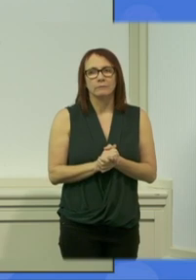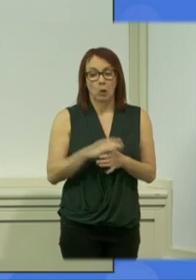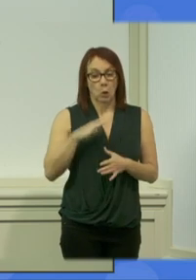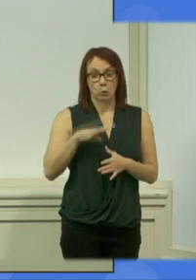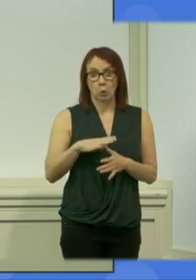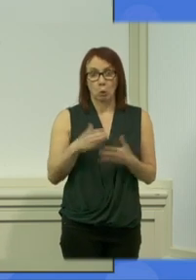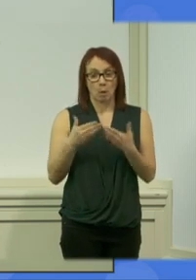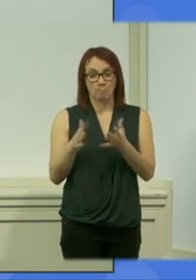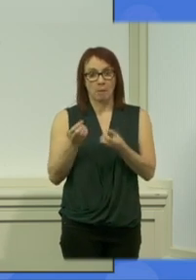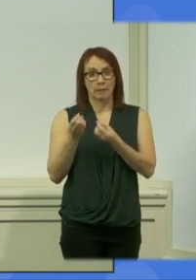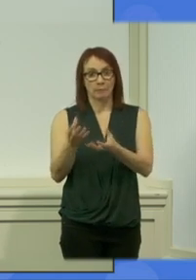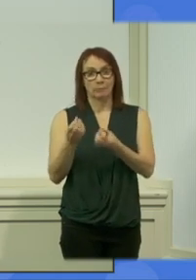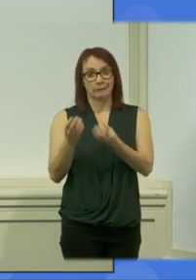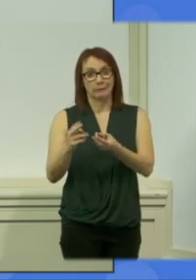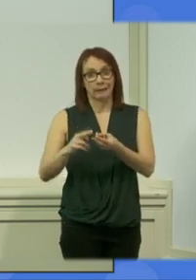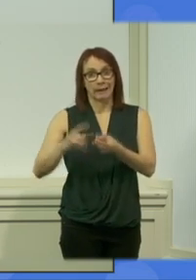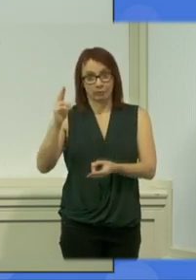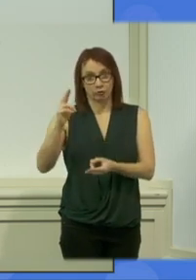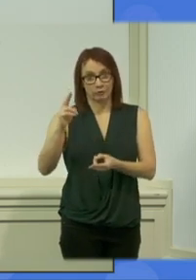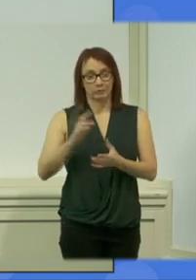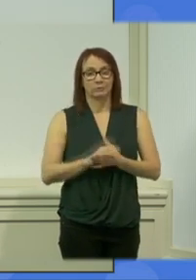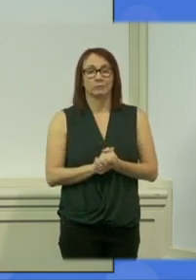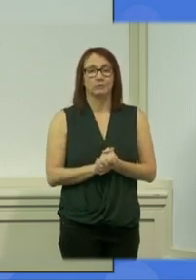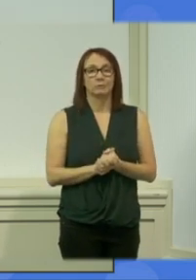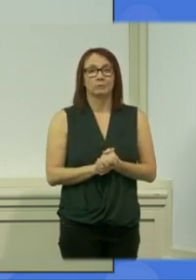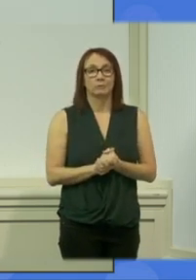increase public spending and you don't, but